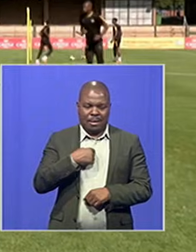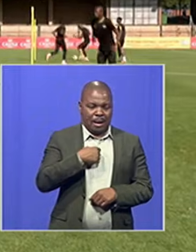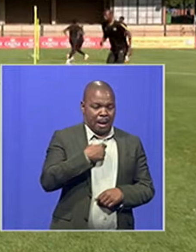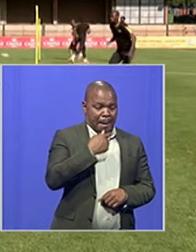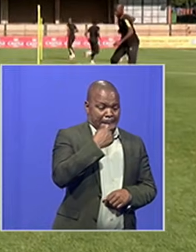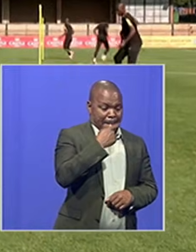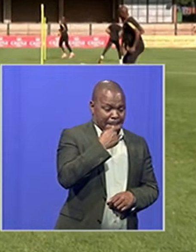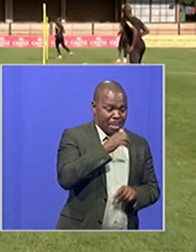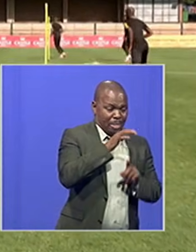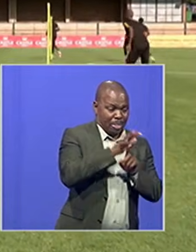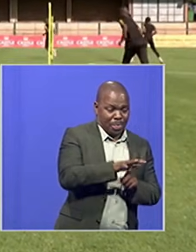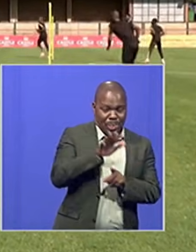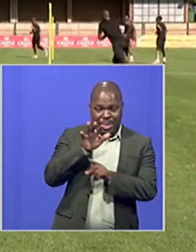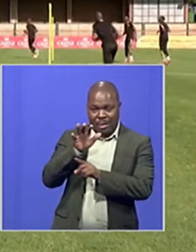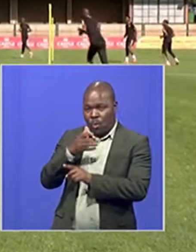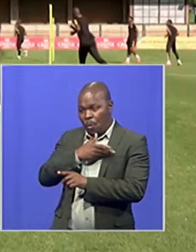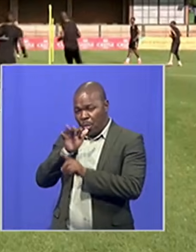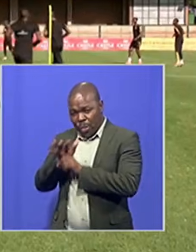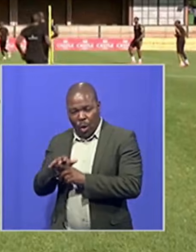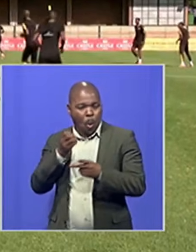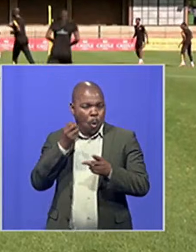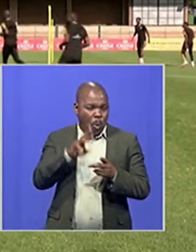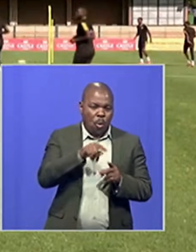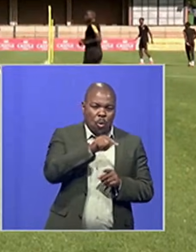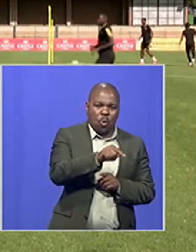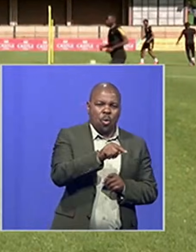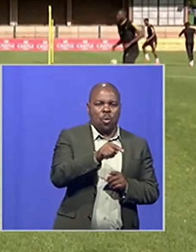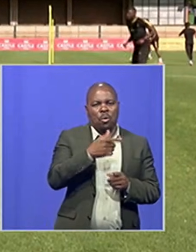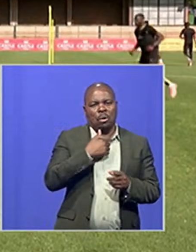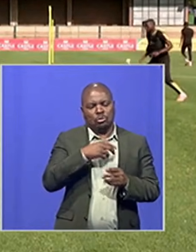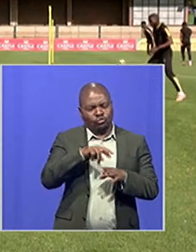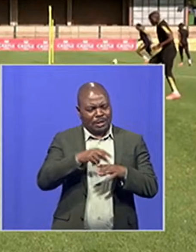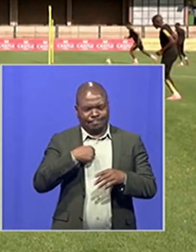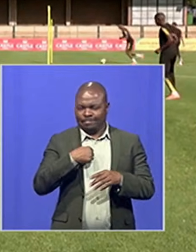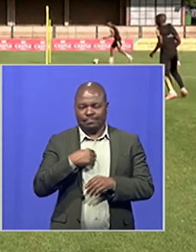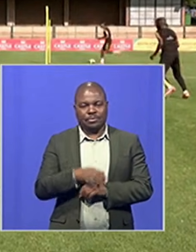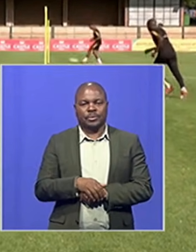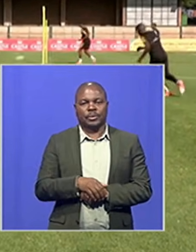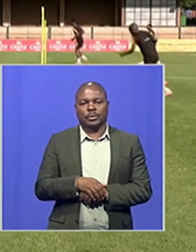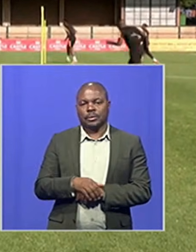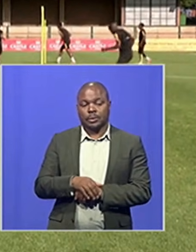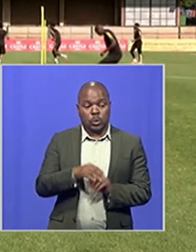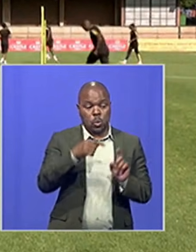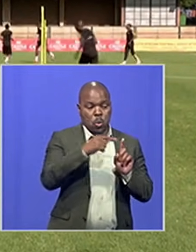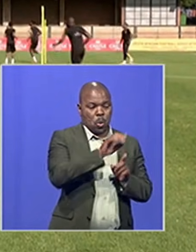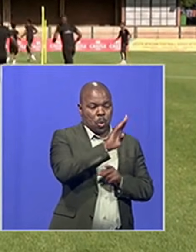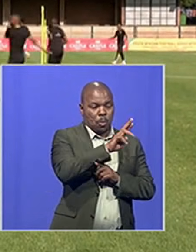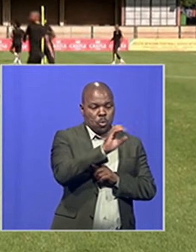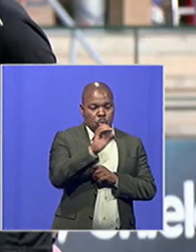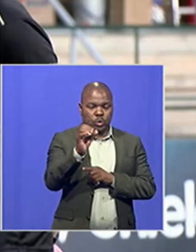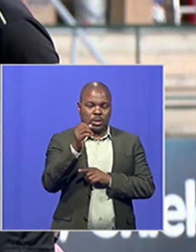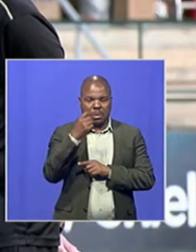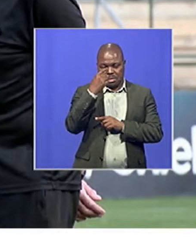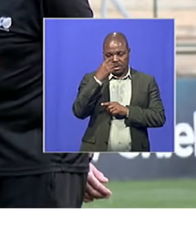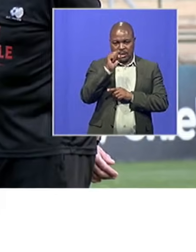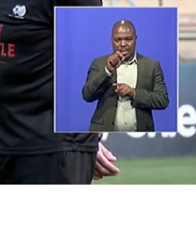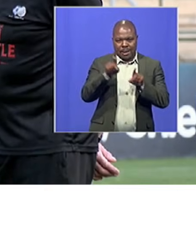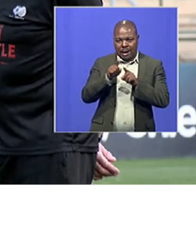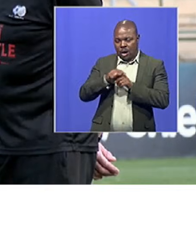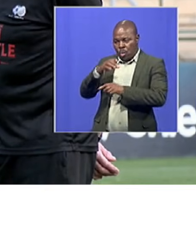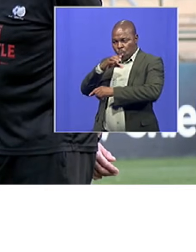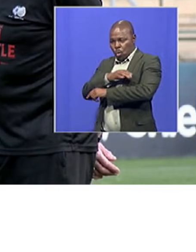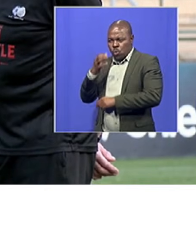sexist. Bruce o na dumelana le Williams gore maemo a renang kwa kampeng e ne se a siameng. E se ka ntlha